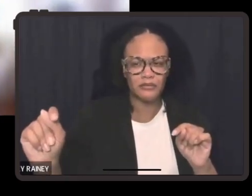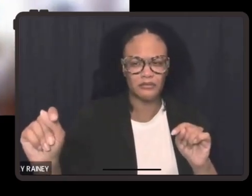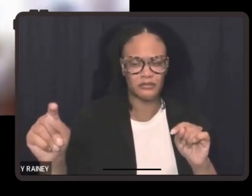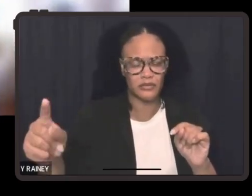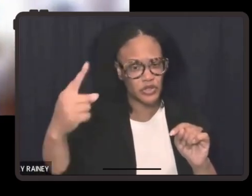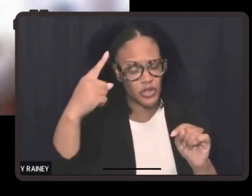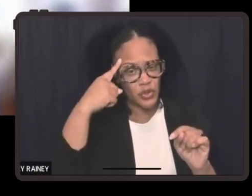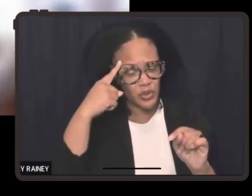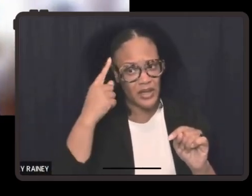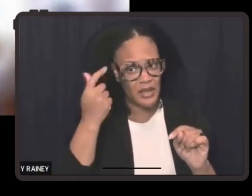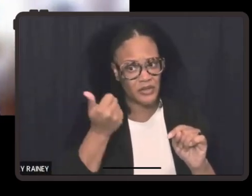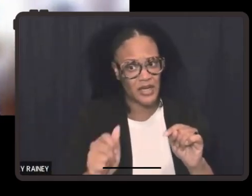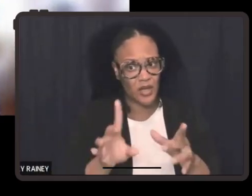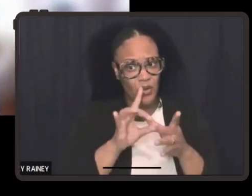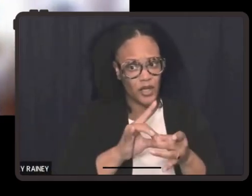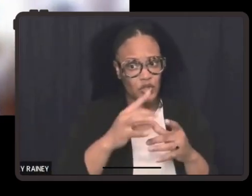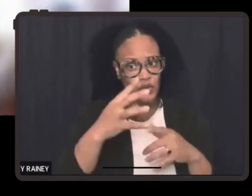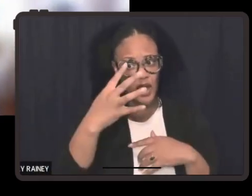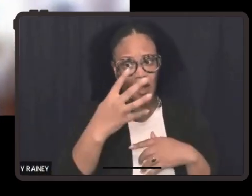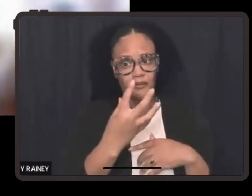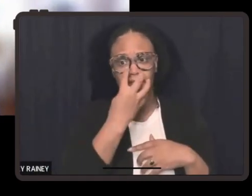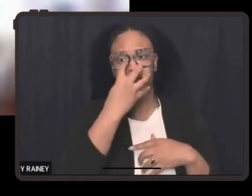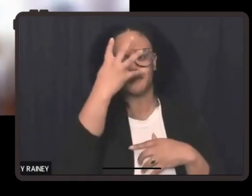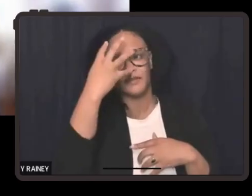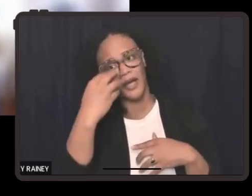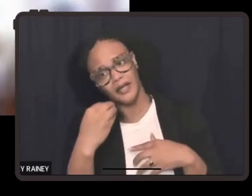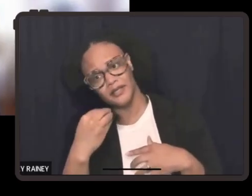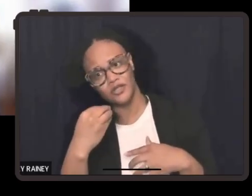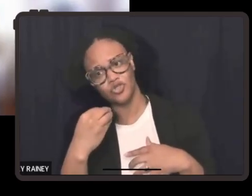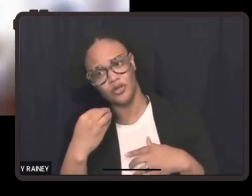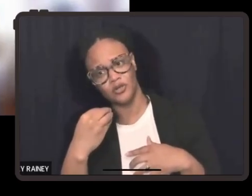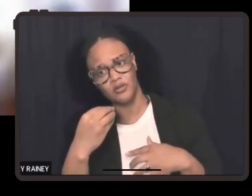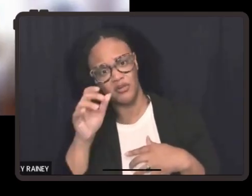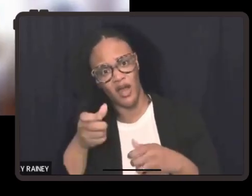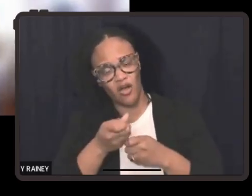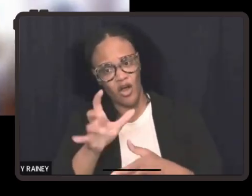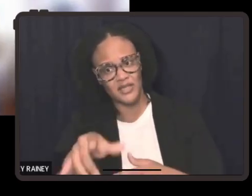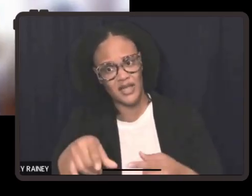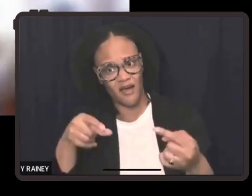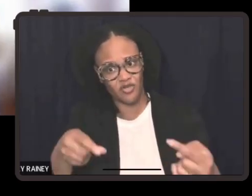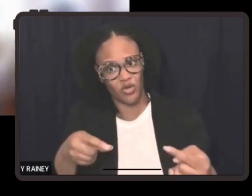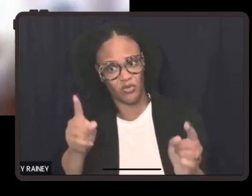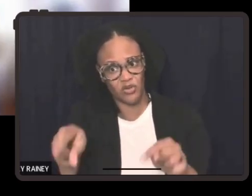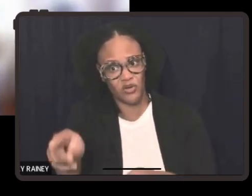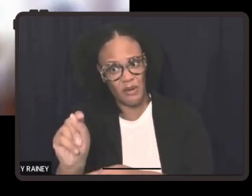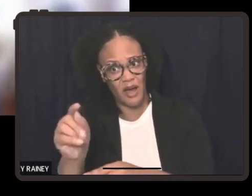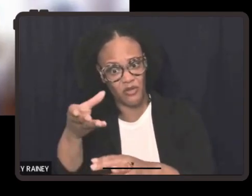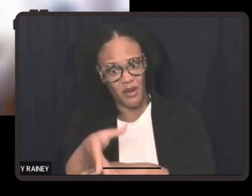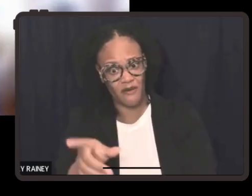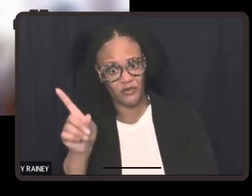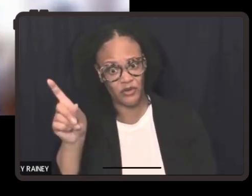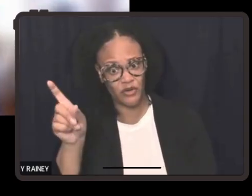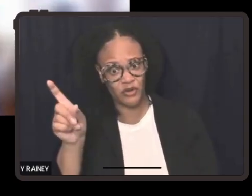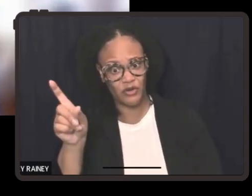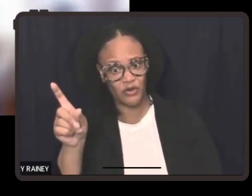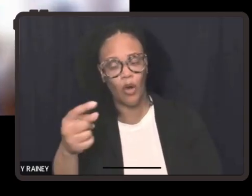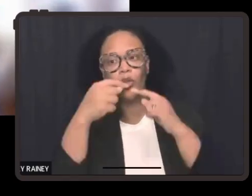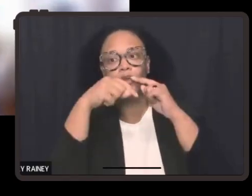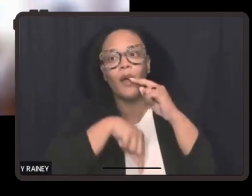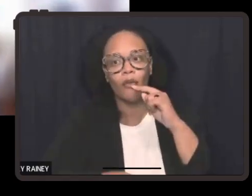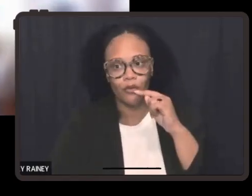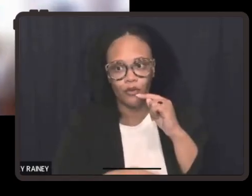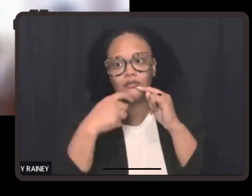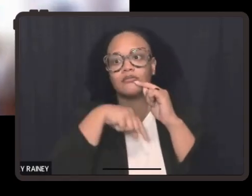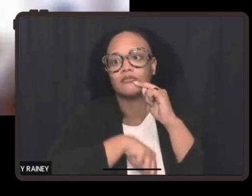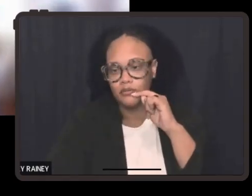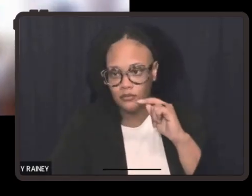I don't think so. I don't know why she had an endoscopy. That would be interesting to know. So endoscopy is usually from the top end. Colonoscopy is the